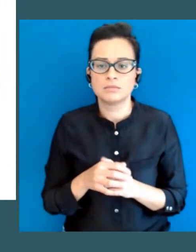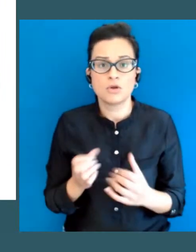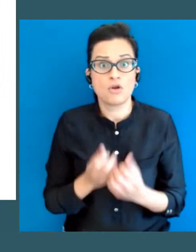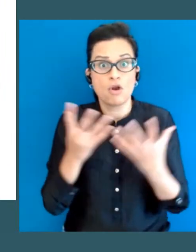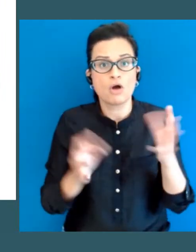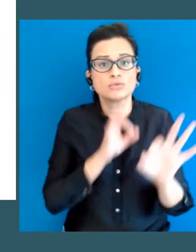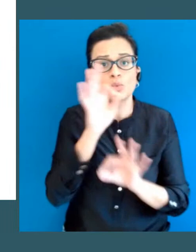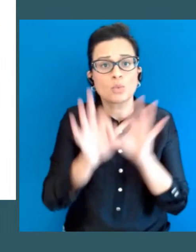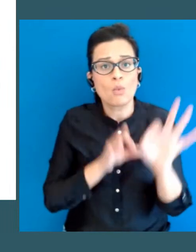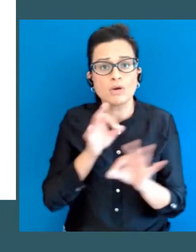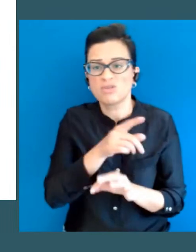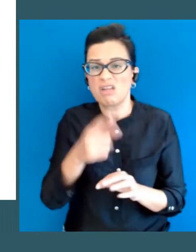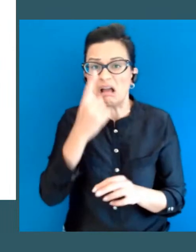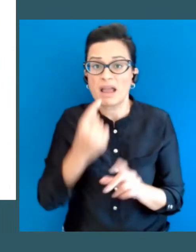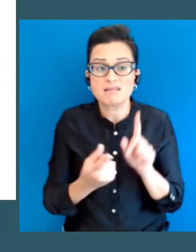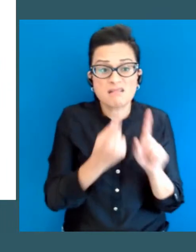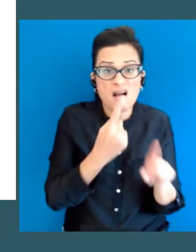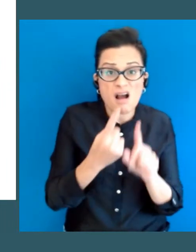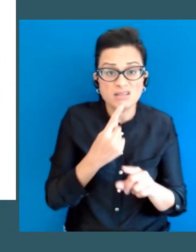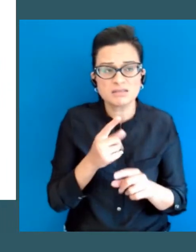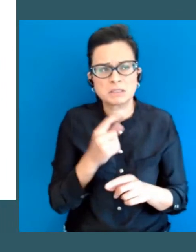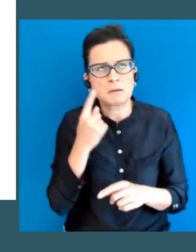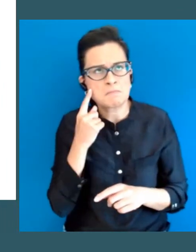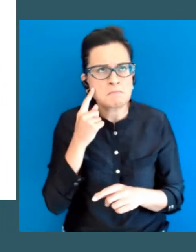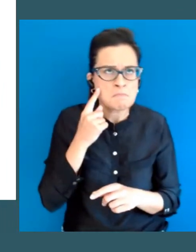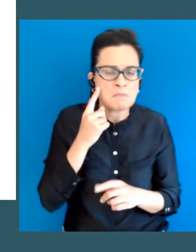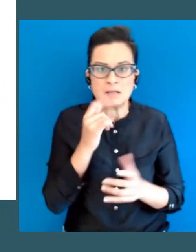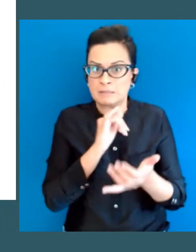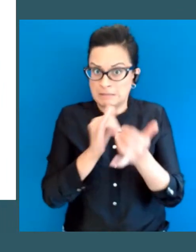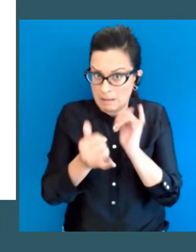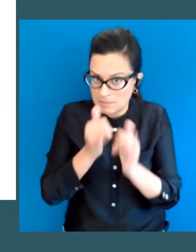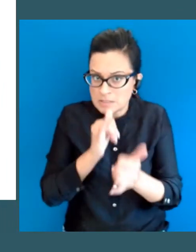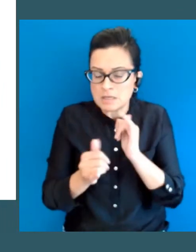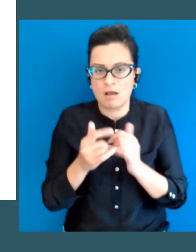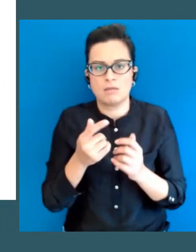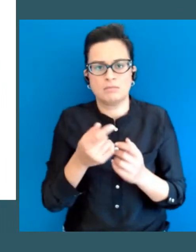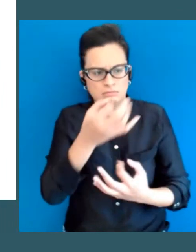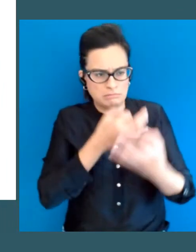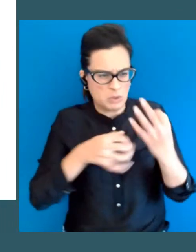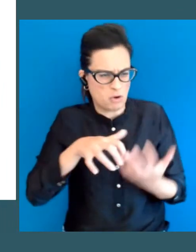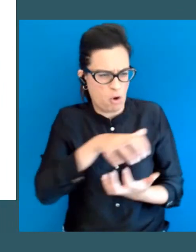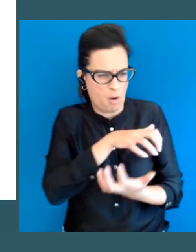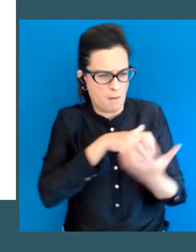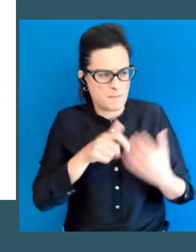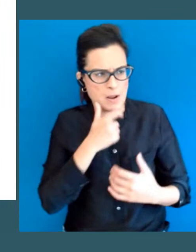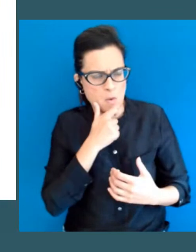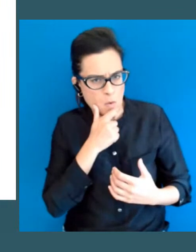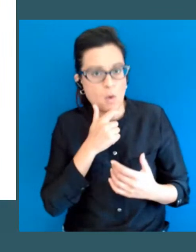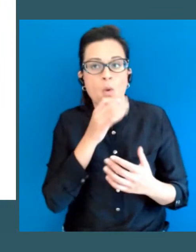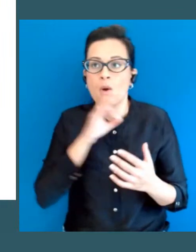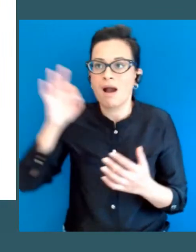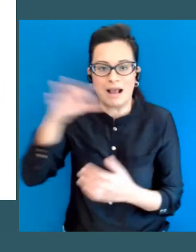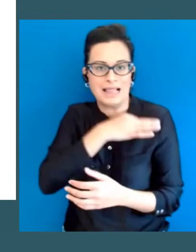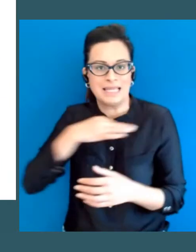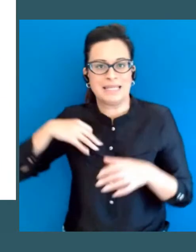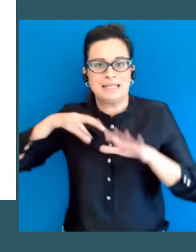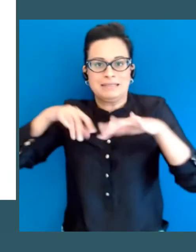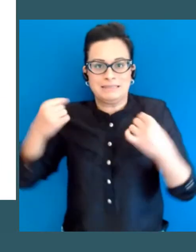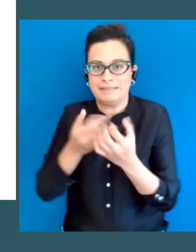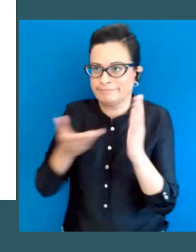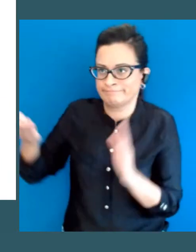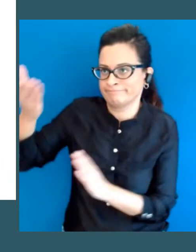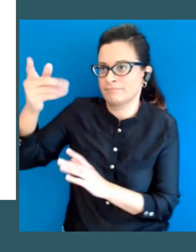everything that's possible. If there are complex queries, they'll escalate it to our in-house clinical team, which will be answered where